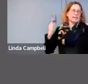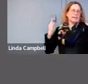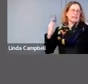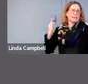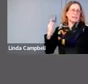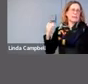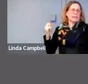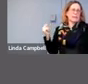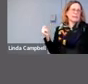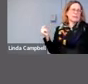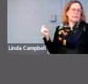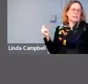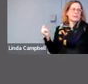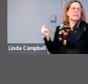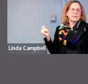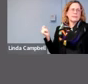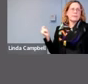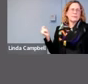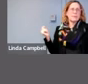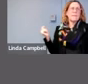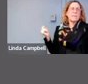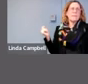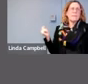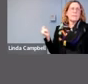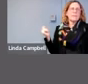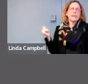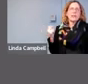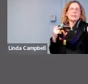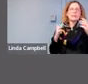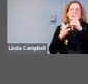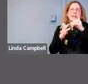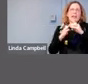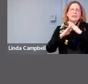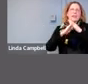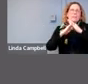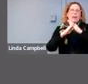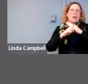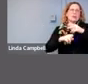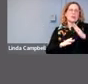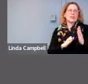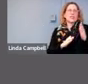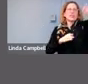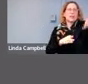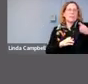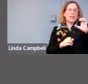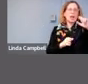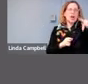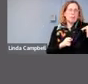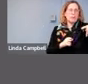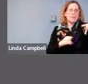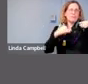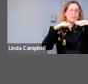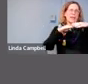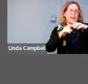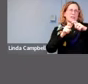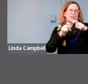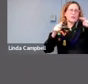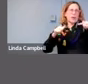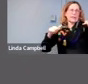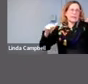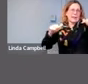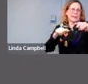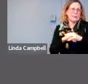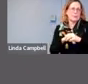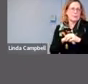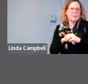And actually, when you look at that contain image, that's an electric fence. It's designed to keep carp from jumping